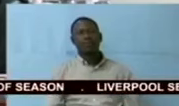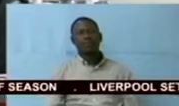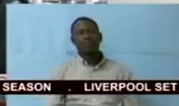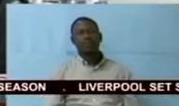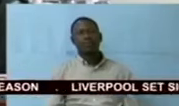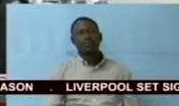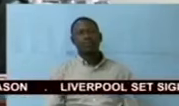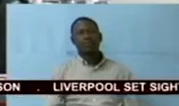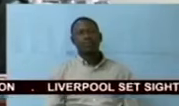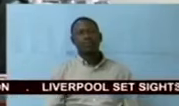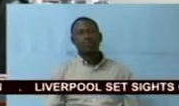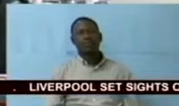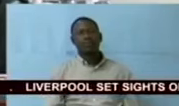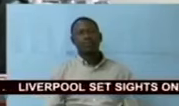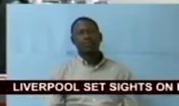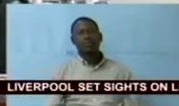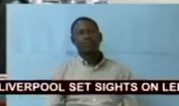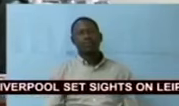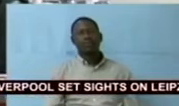Secretary General